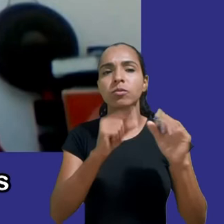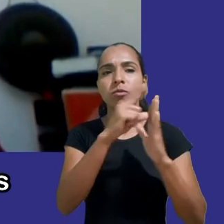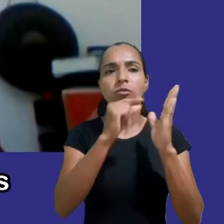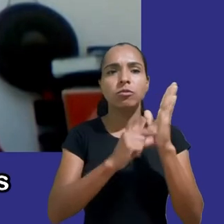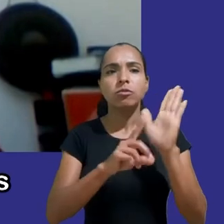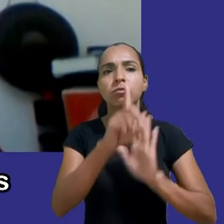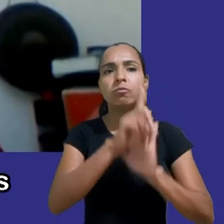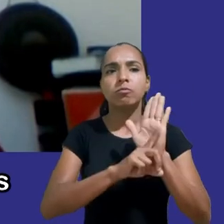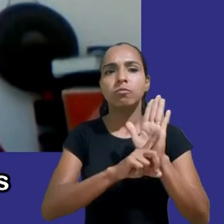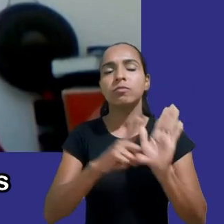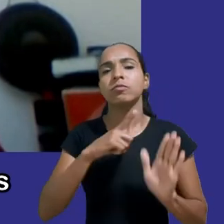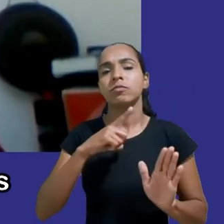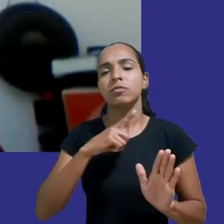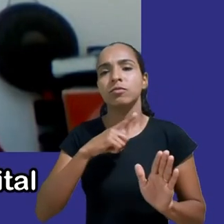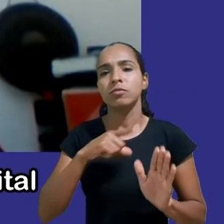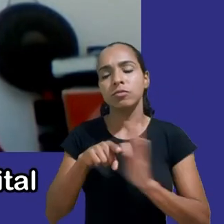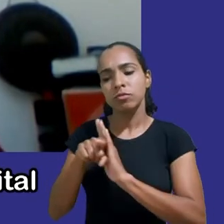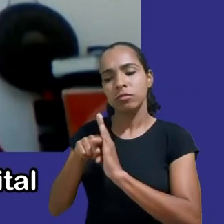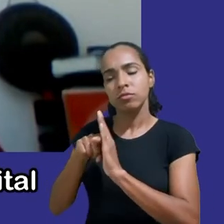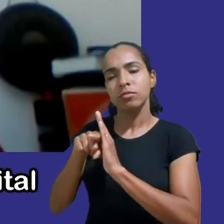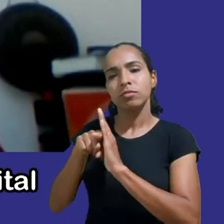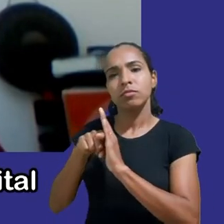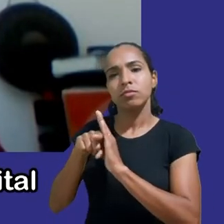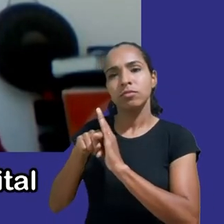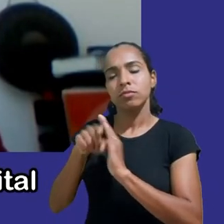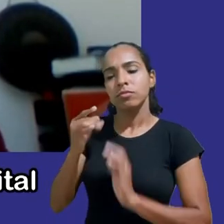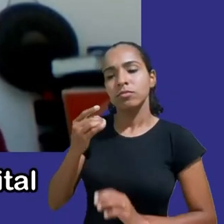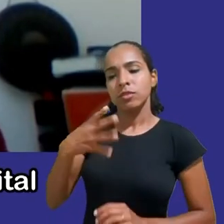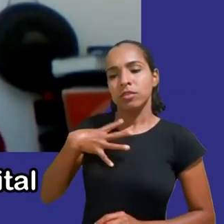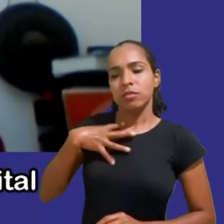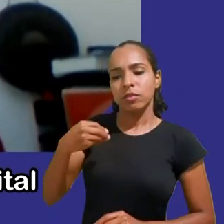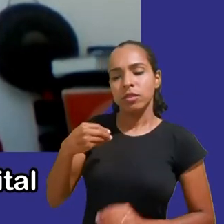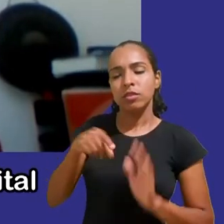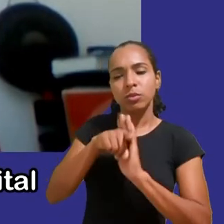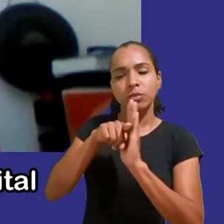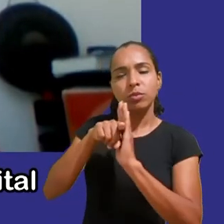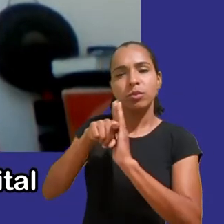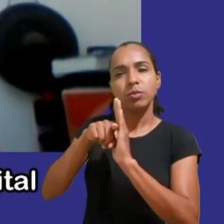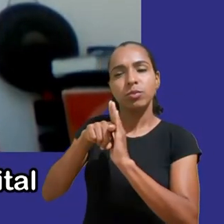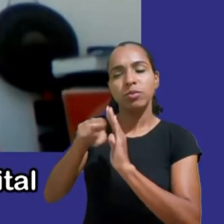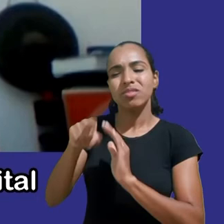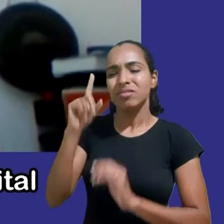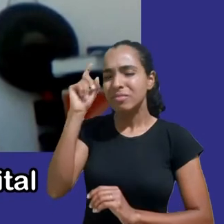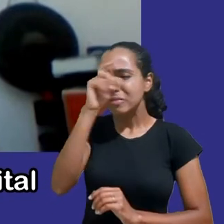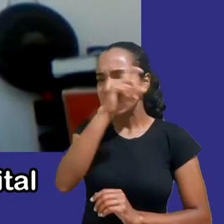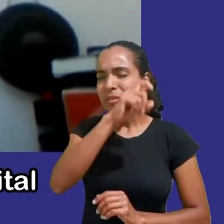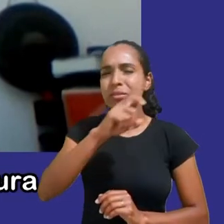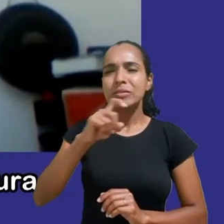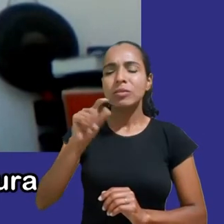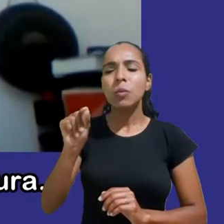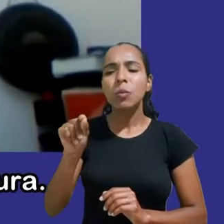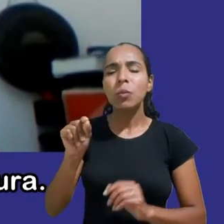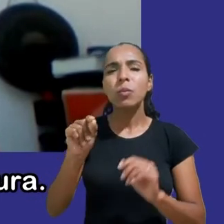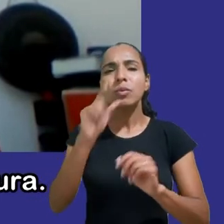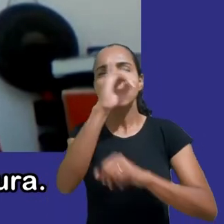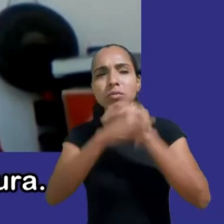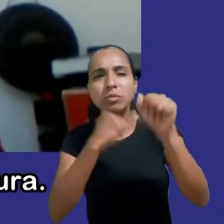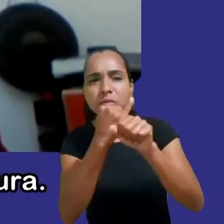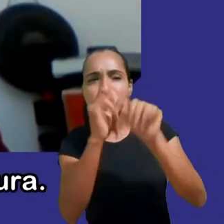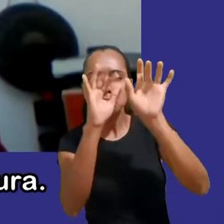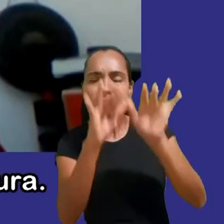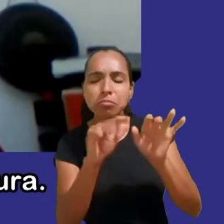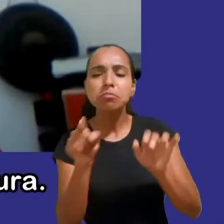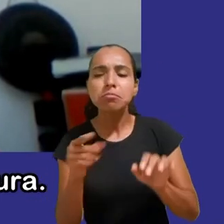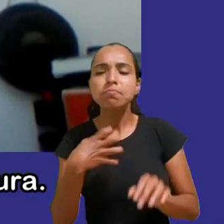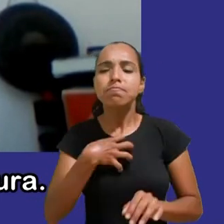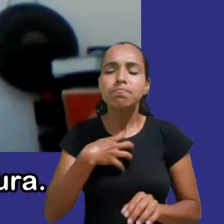difficulty that my children were experiencing in engaging with the digital environment and how to engage with it in